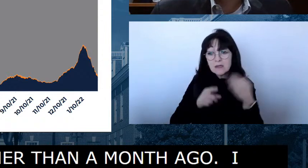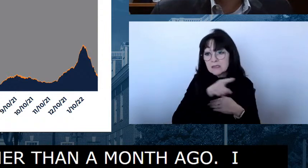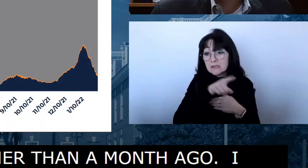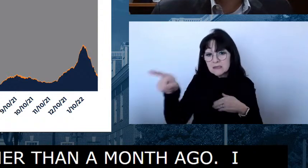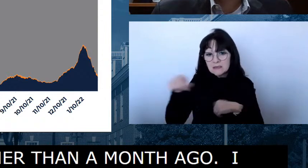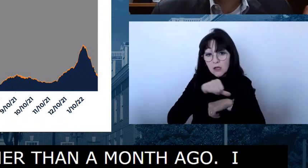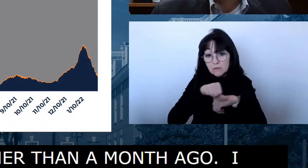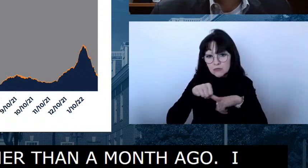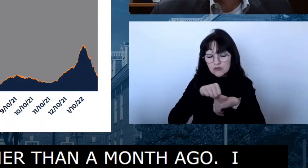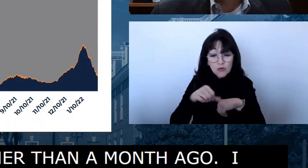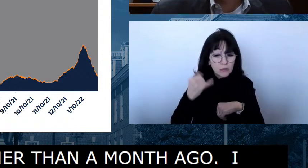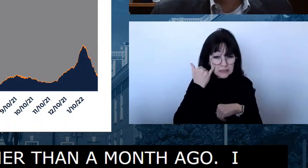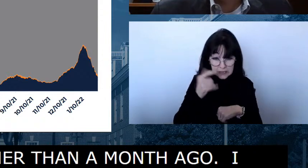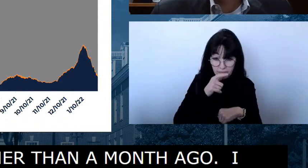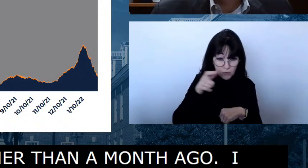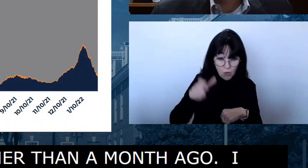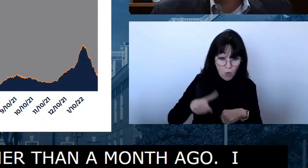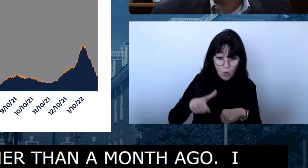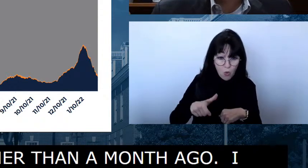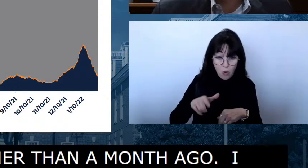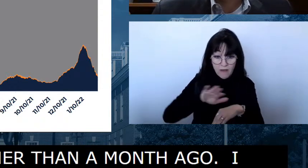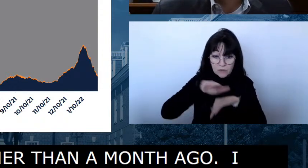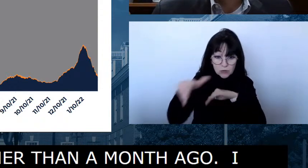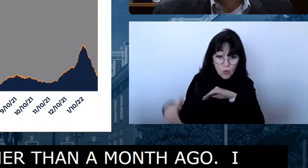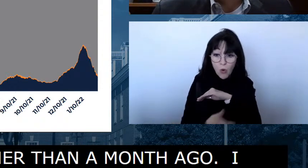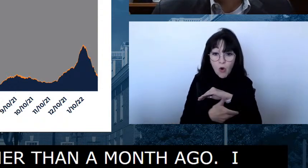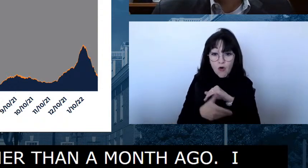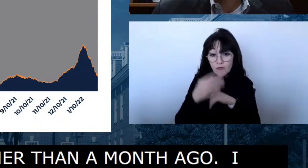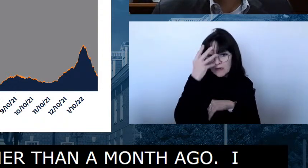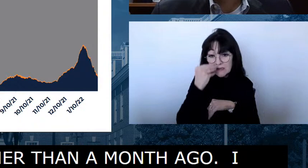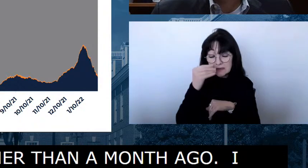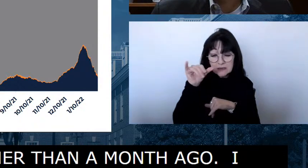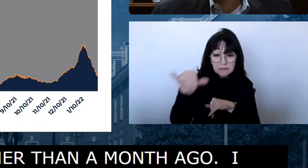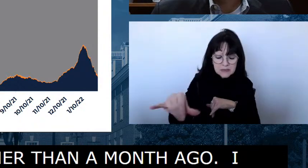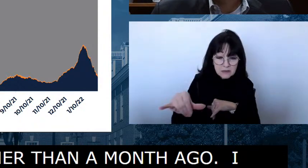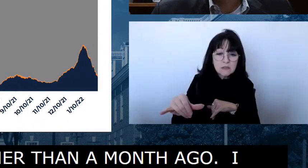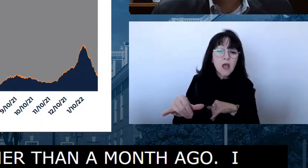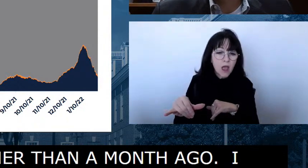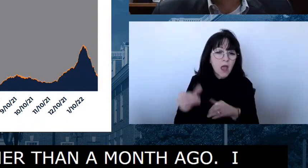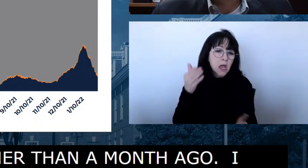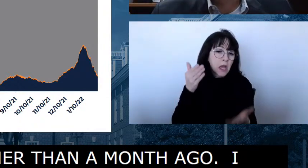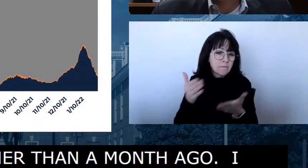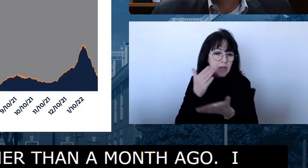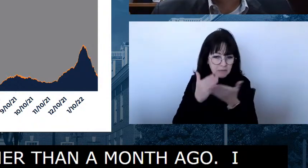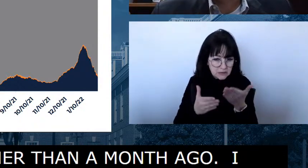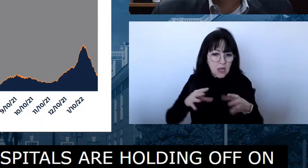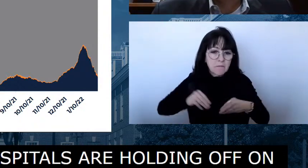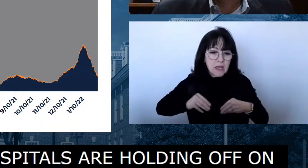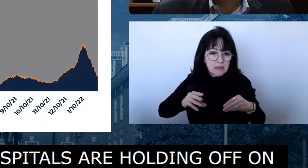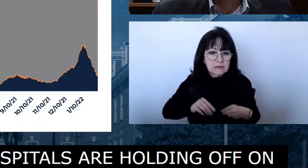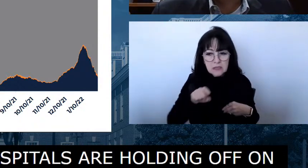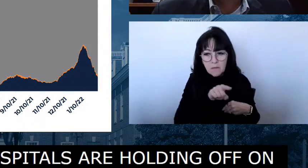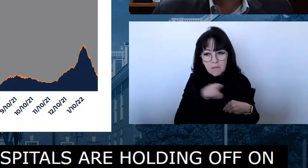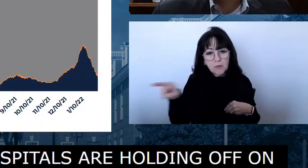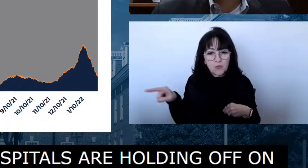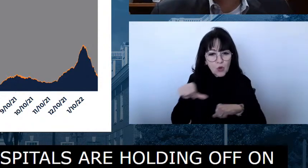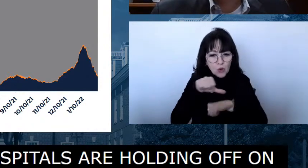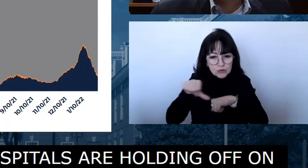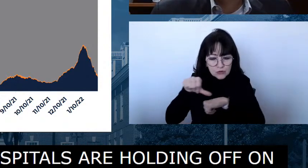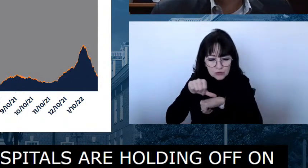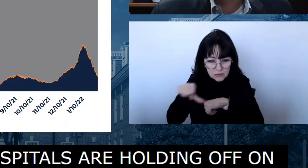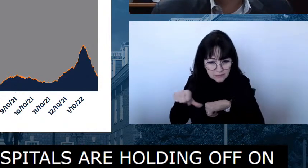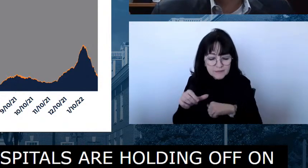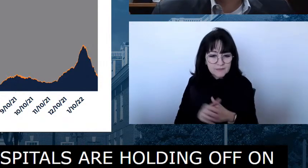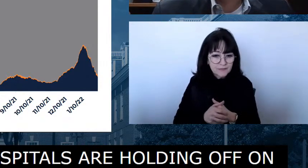one answer fits everything. But we did support the hospitals about 6 weeks ago, or about 5 weeks ago, is when they got deployed with